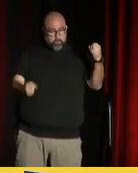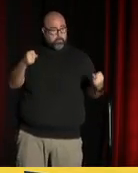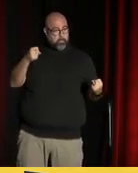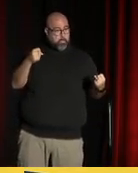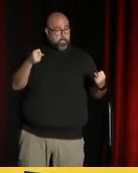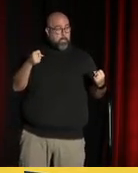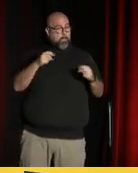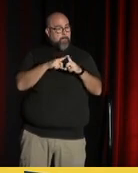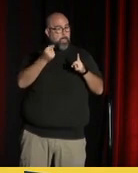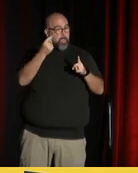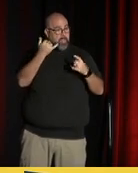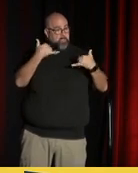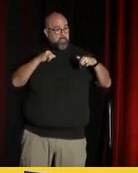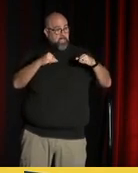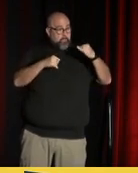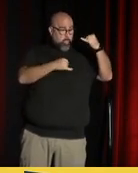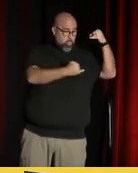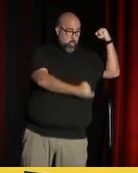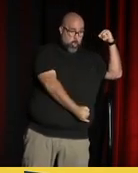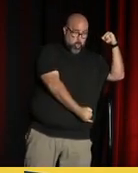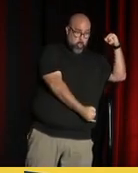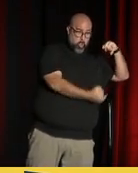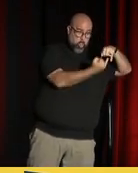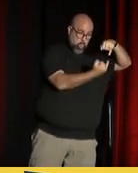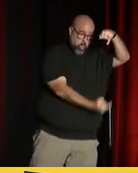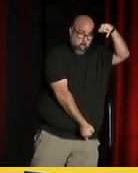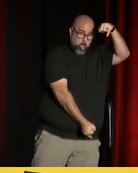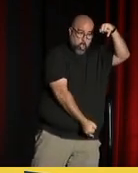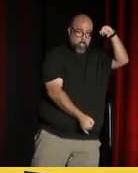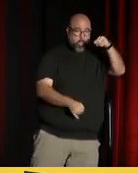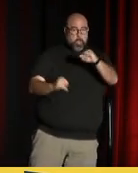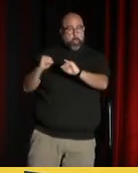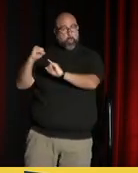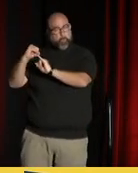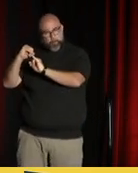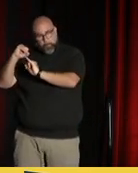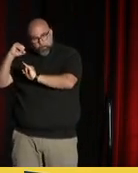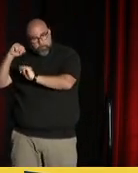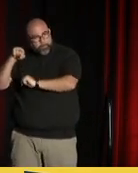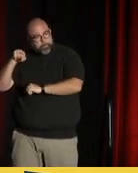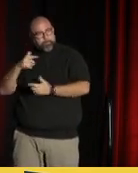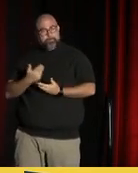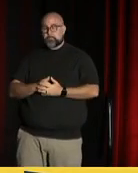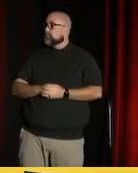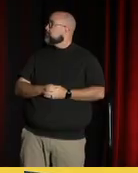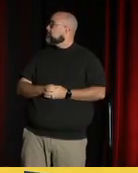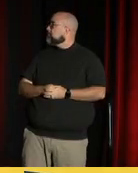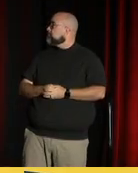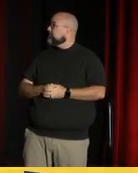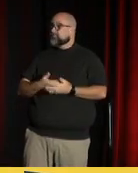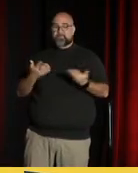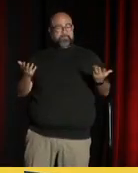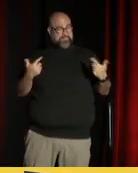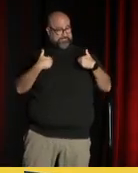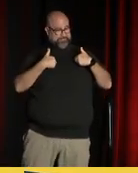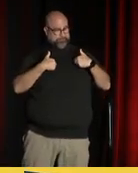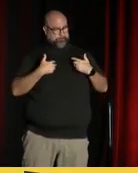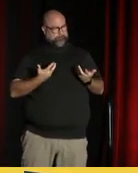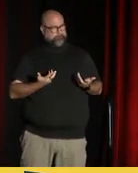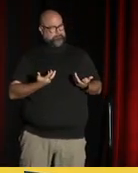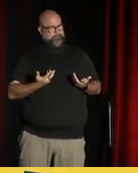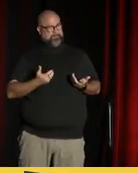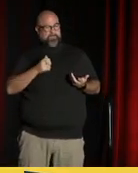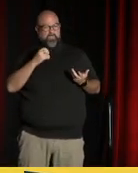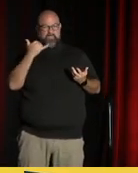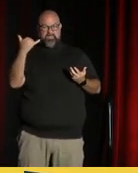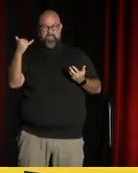still have a long string on this side and a little short string over here. Now, I wasn't exactly sure what the